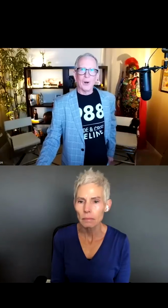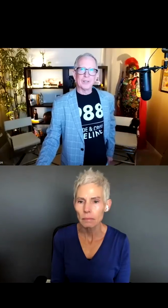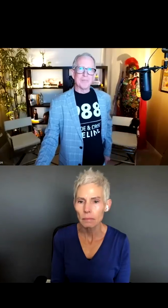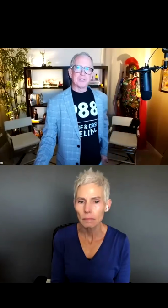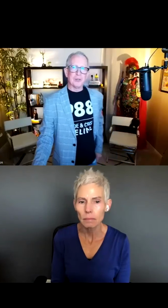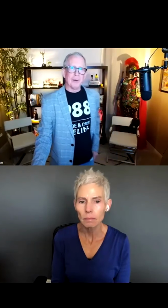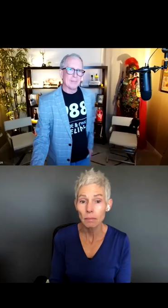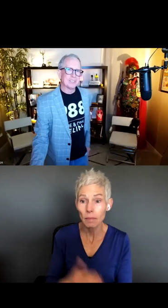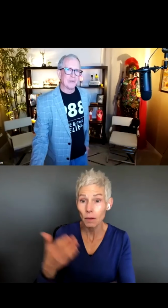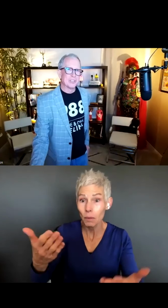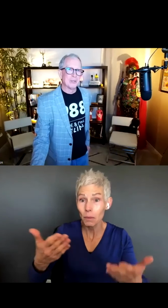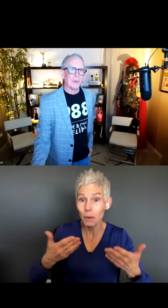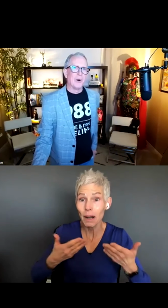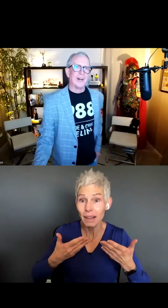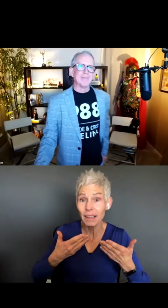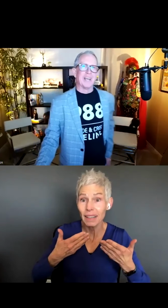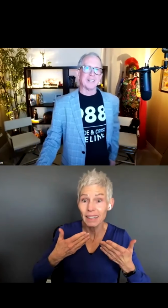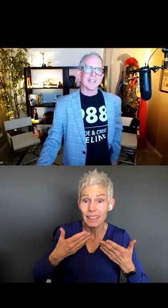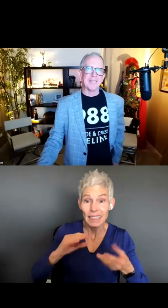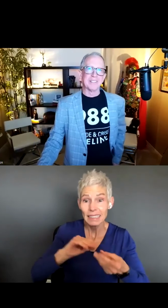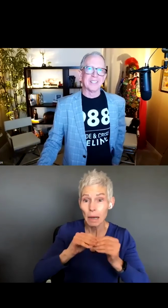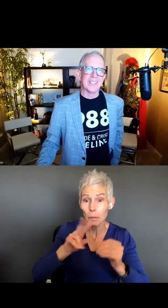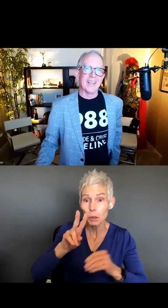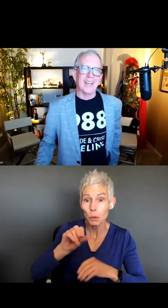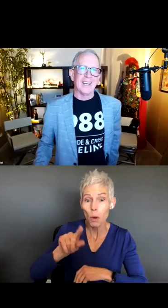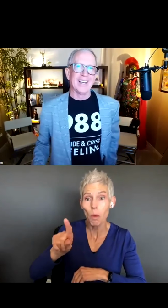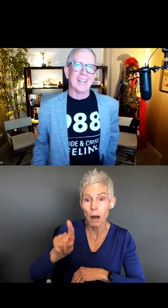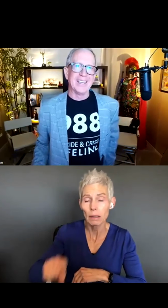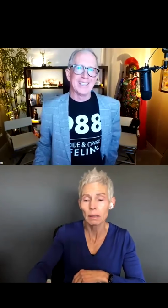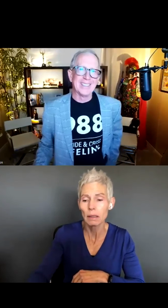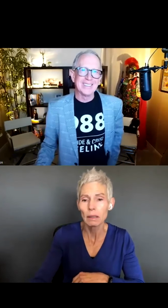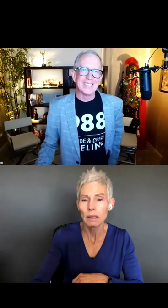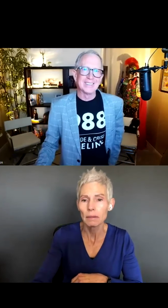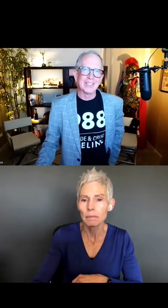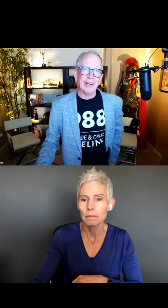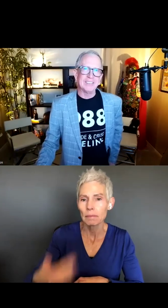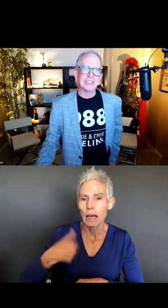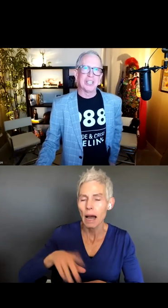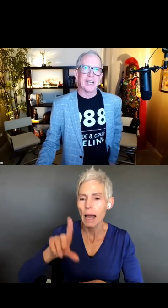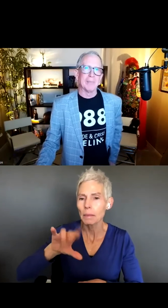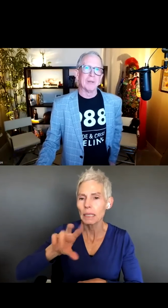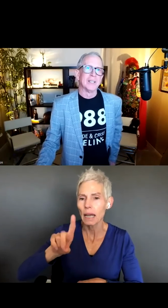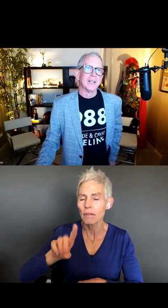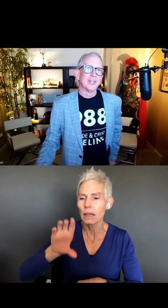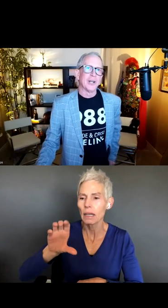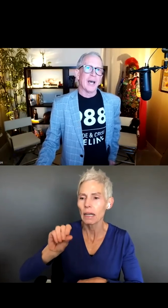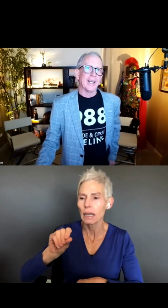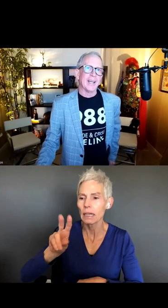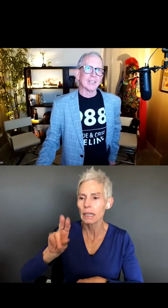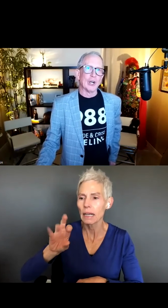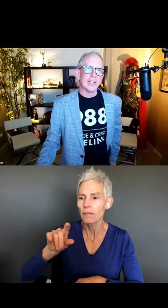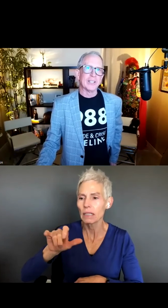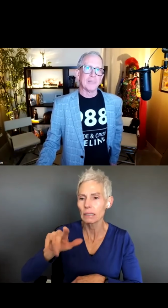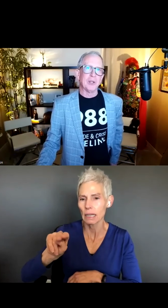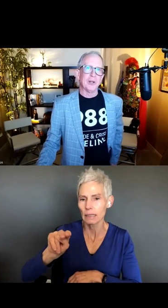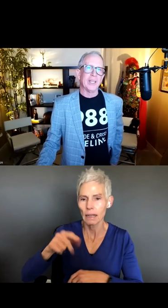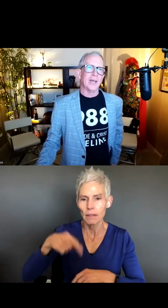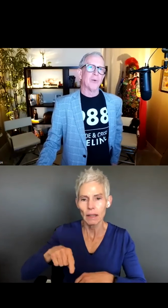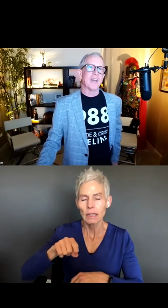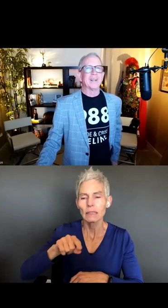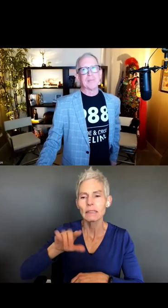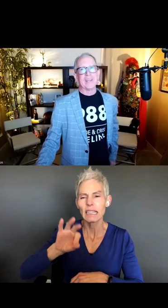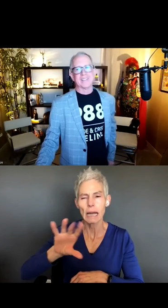Well, welcome to episode 201. I'm David Covington, and this is the Crisis Jam, your 988 learning